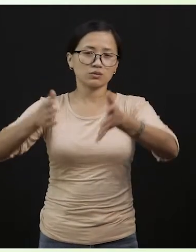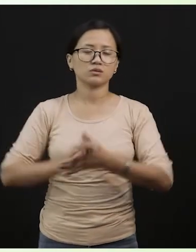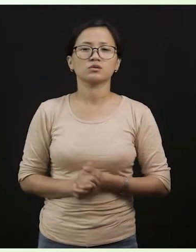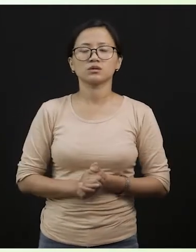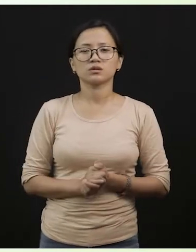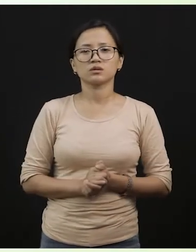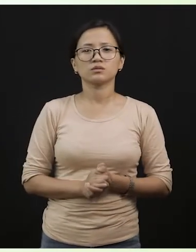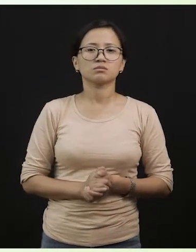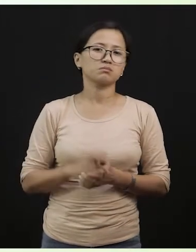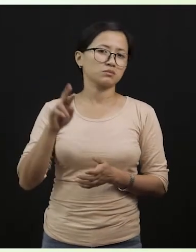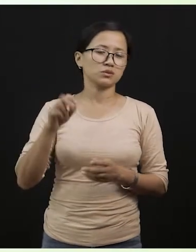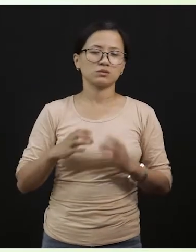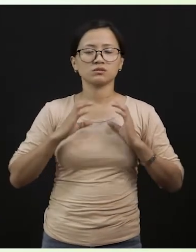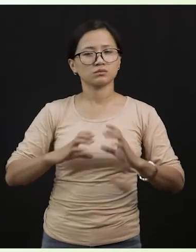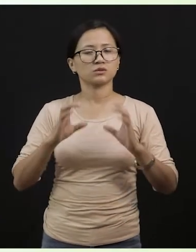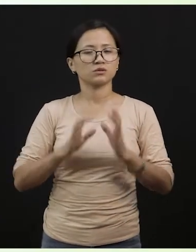caring for plants. Okay,